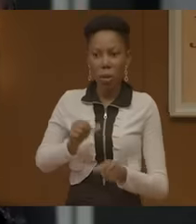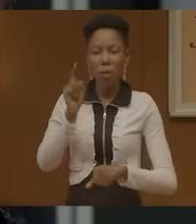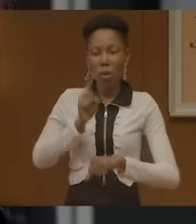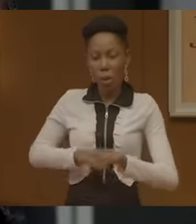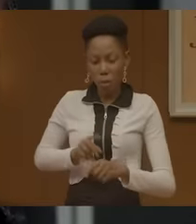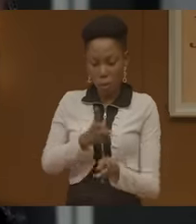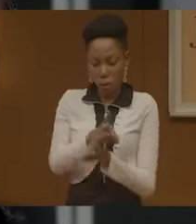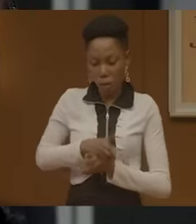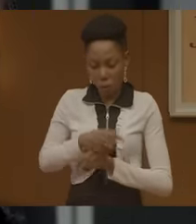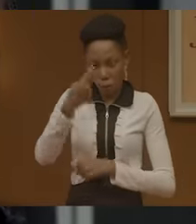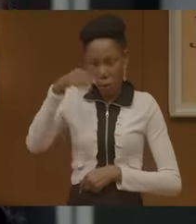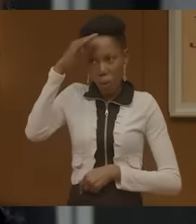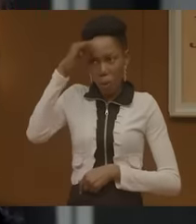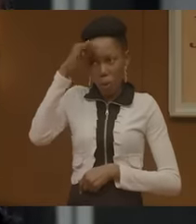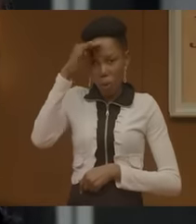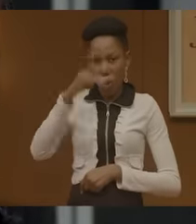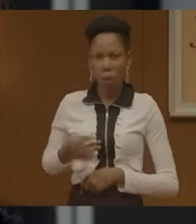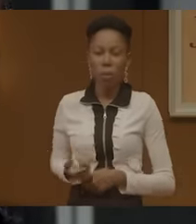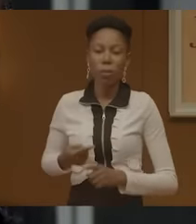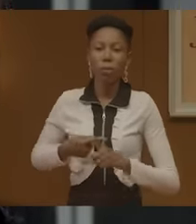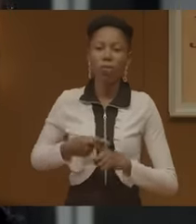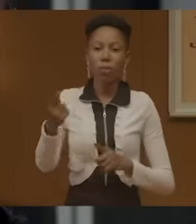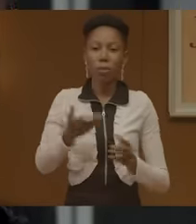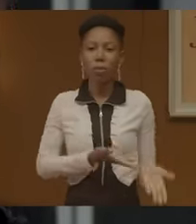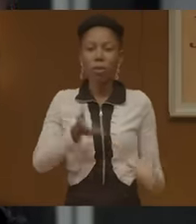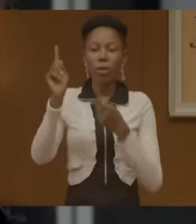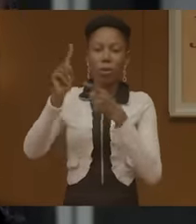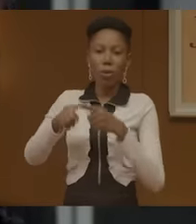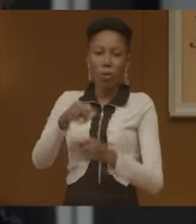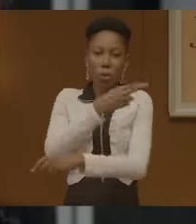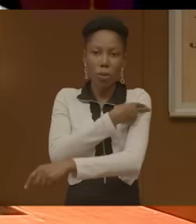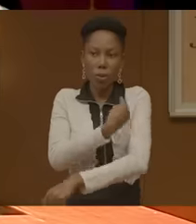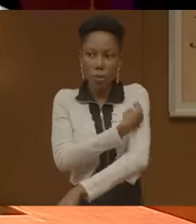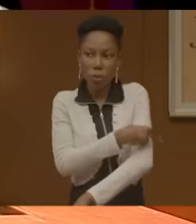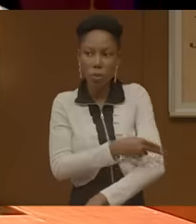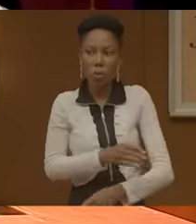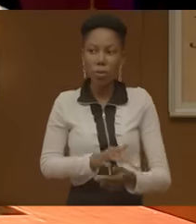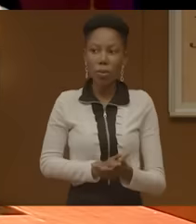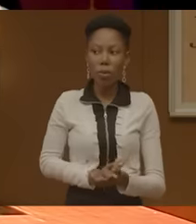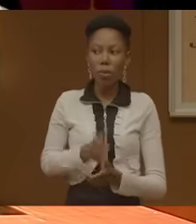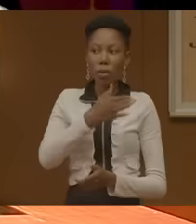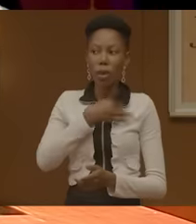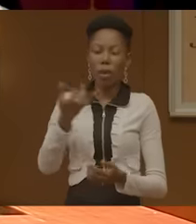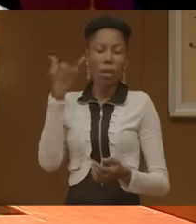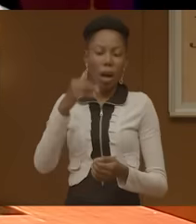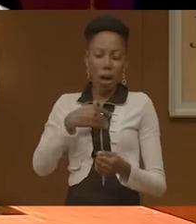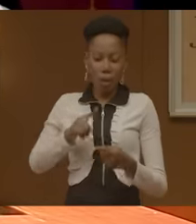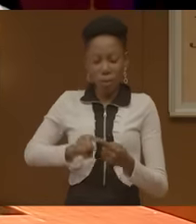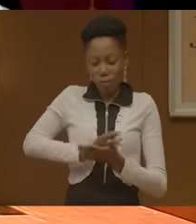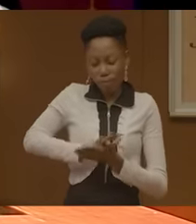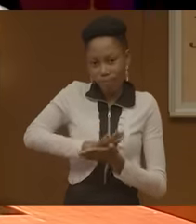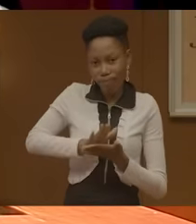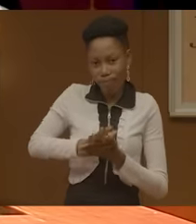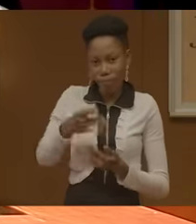2,200. Because dressing the leg, I have to take him to General Hospital in Ajeromi, which they would dress the leg.